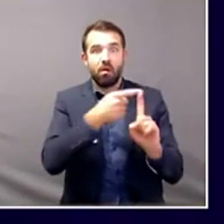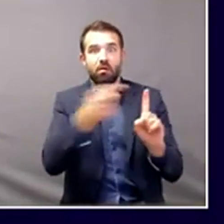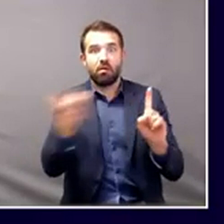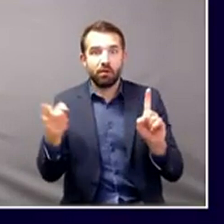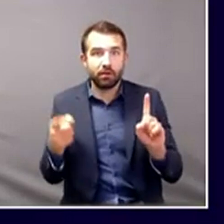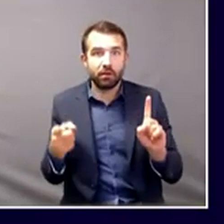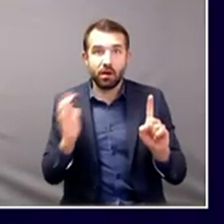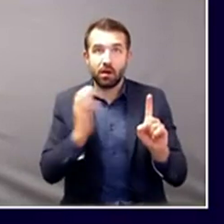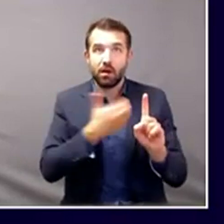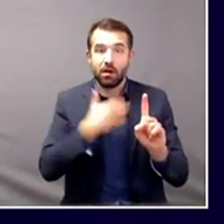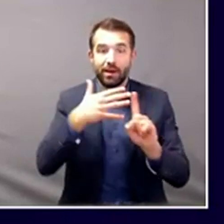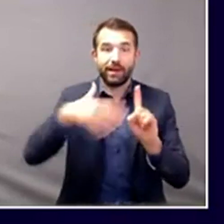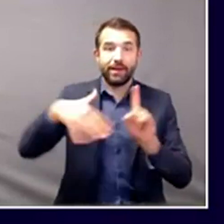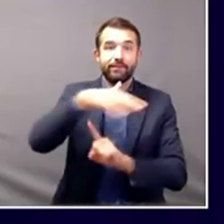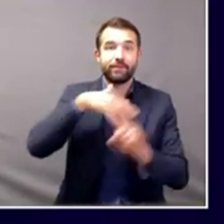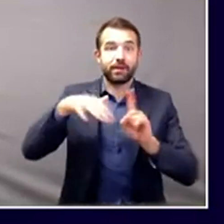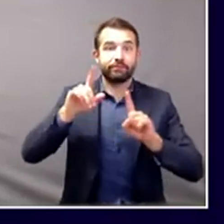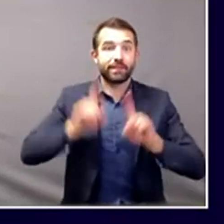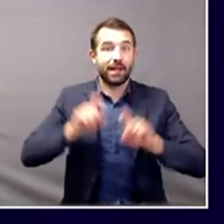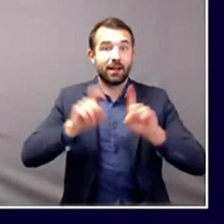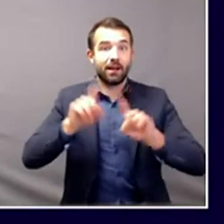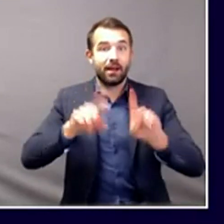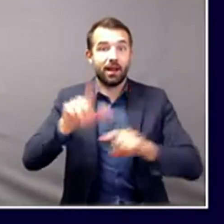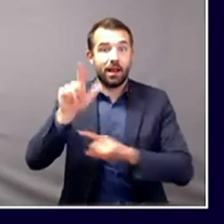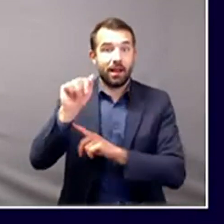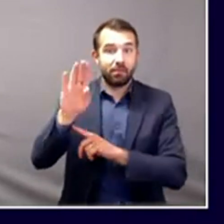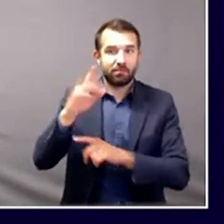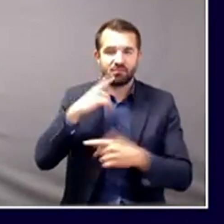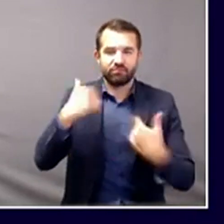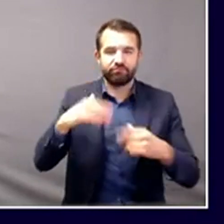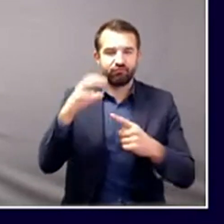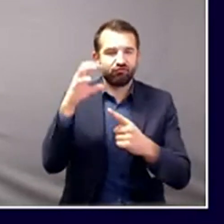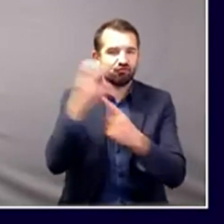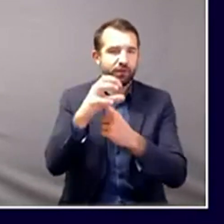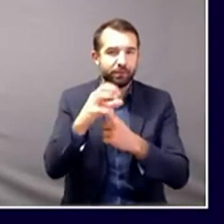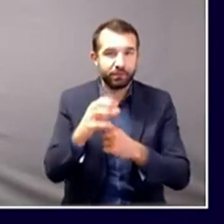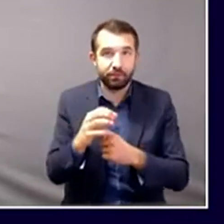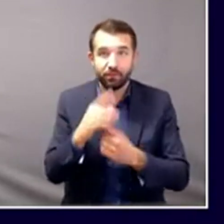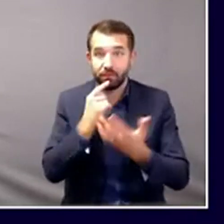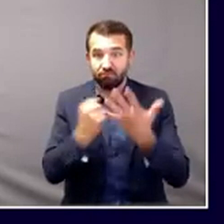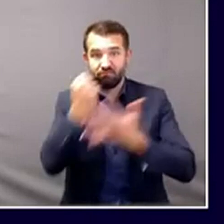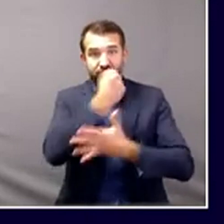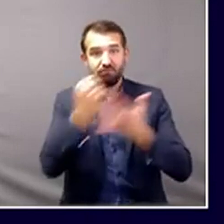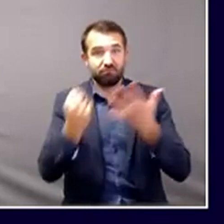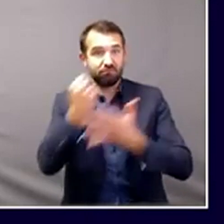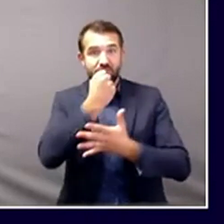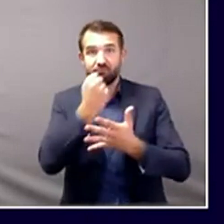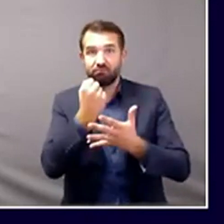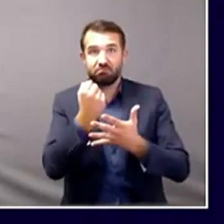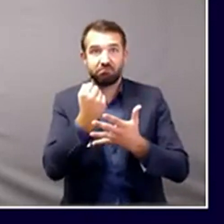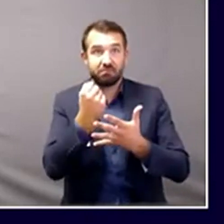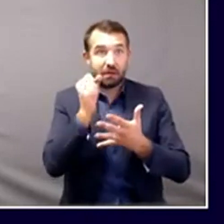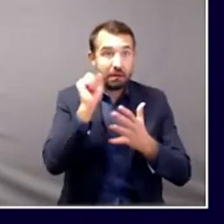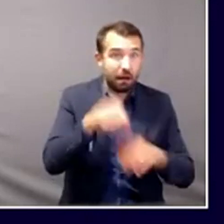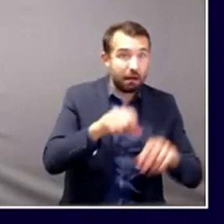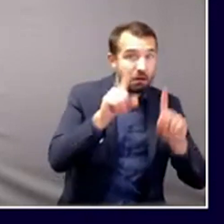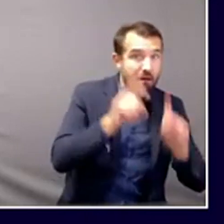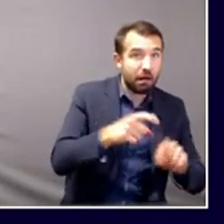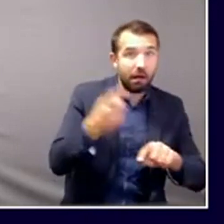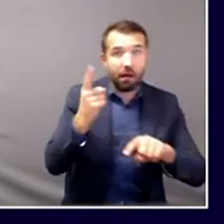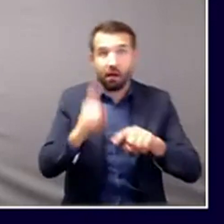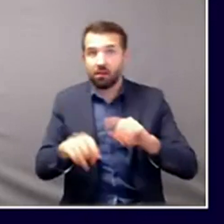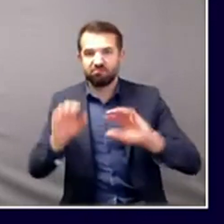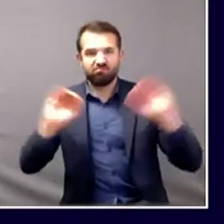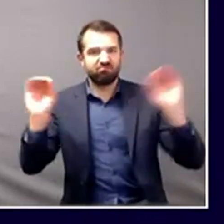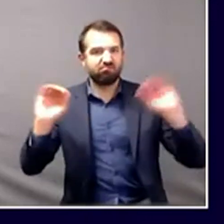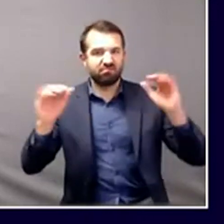of the first states in the nation to eliminate its testing prioritization. We also have a standing order that allows anyone in Maine who thinks